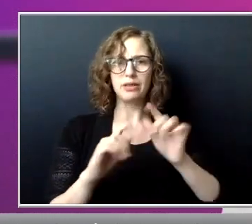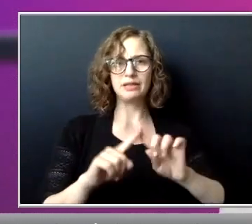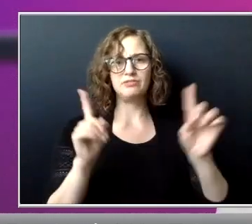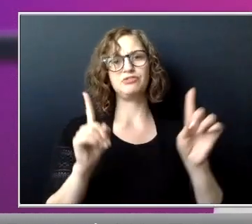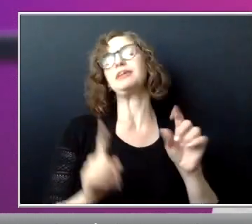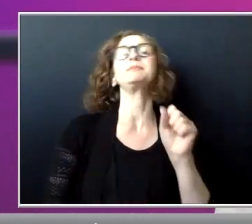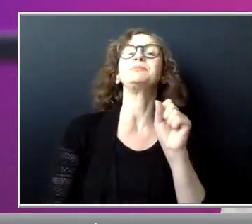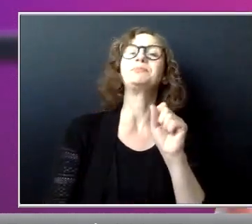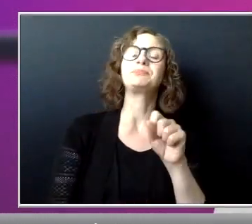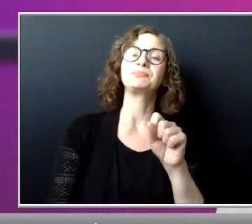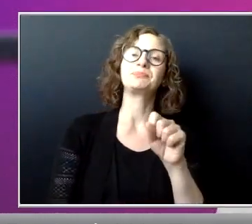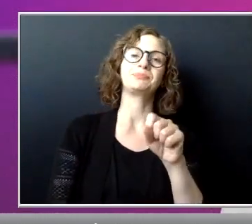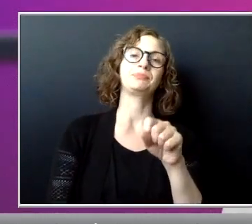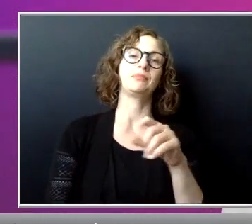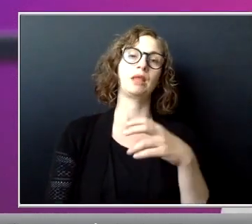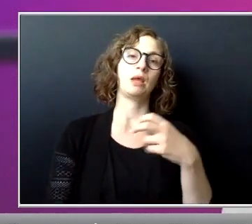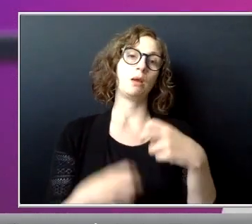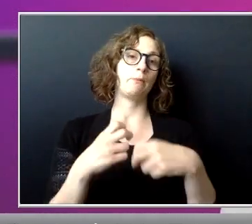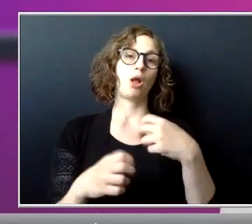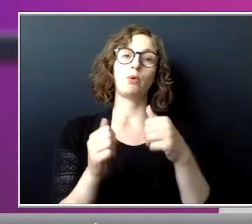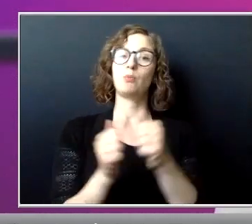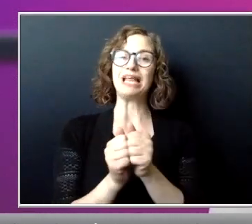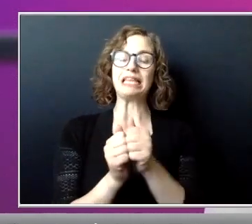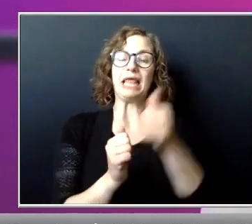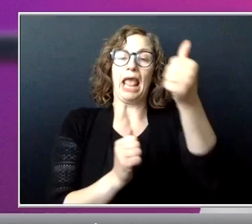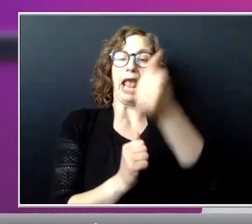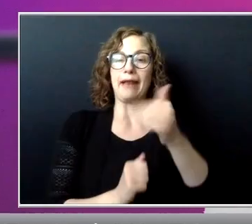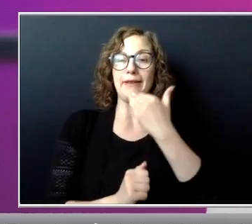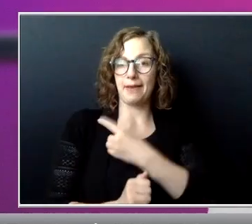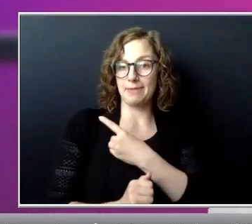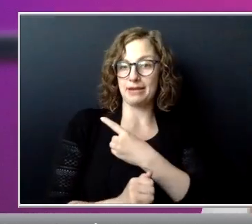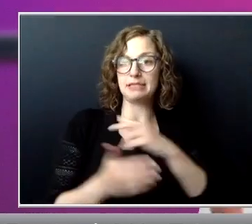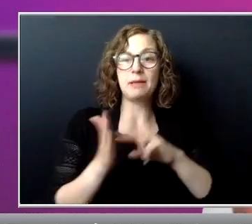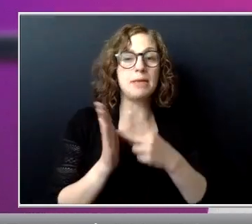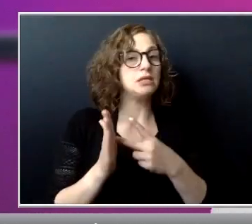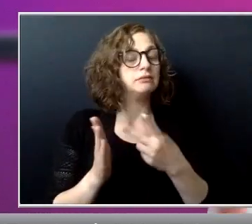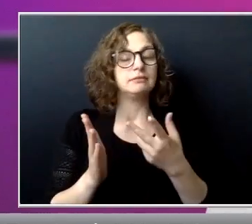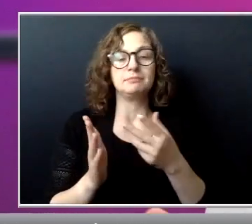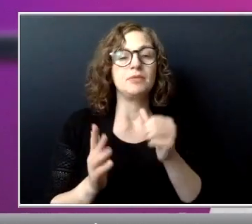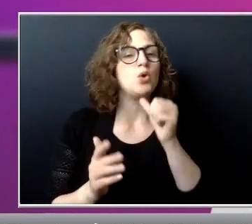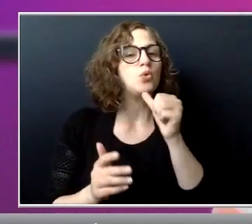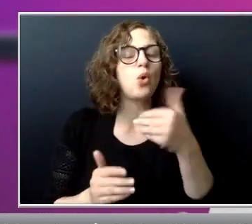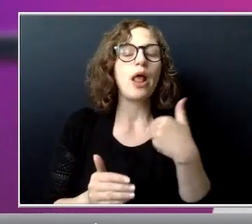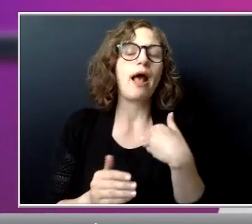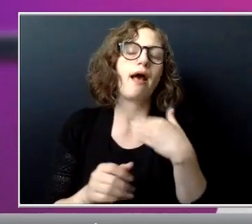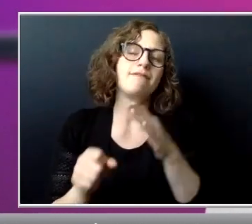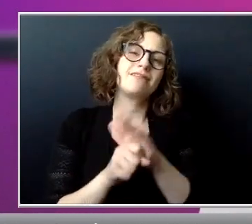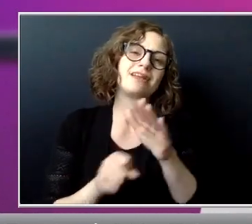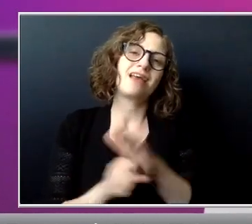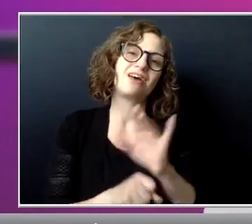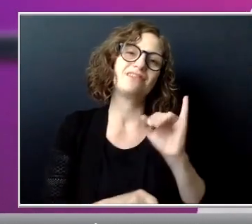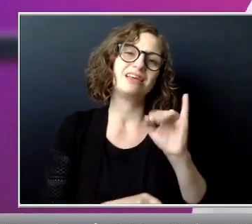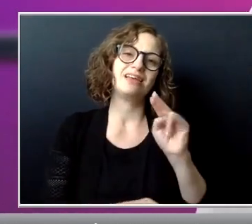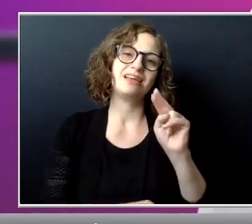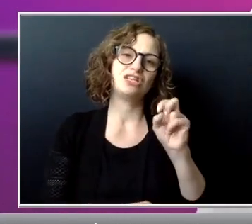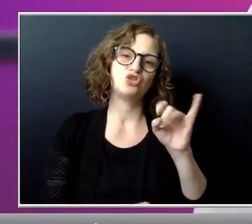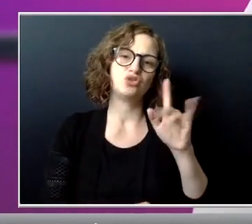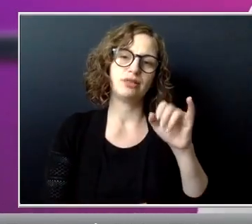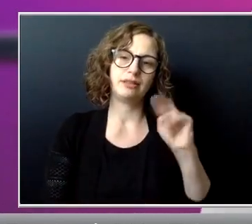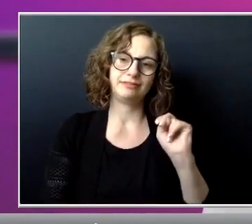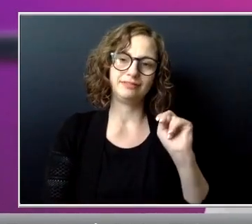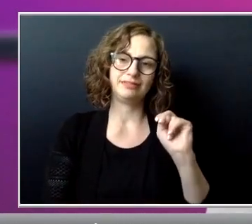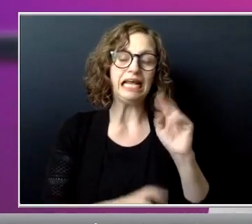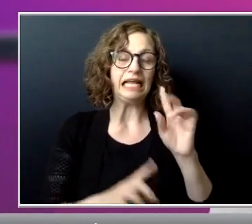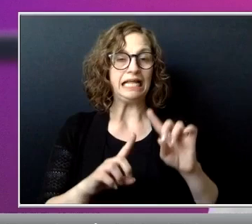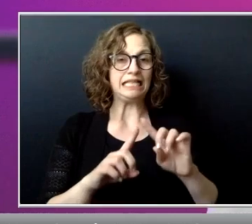everyone with diabetes is that they don't have enough insulin. And so the difference between type 1 and type 2 is really how they get there. And so